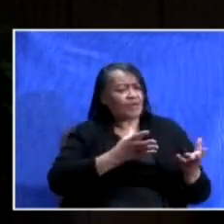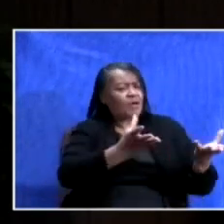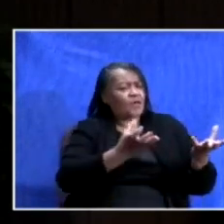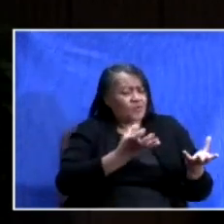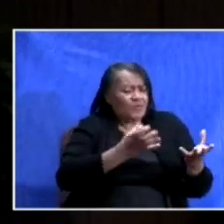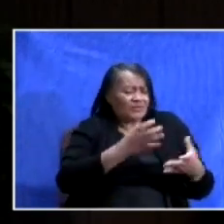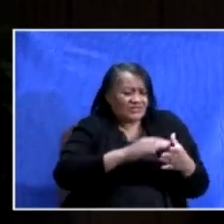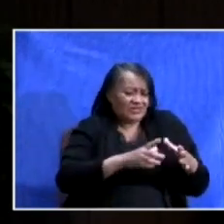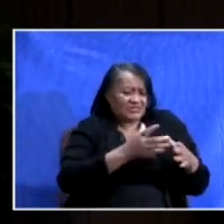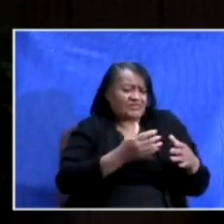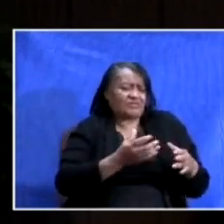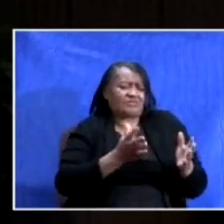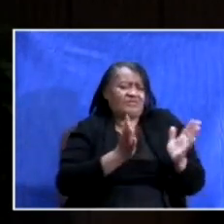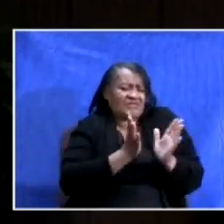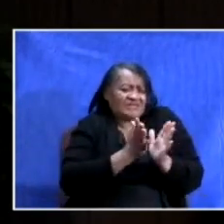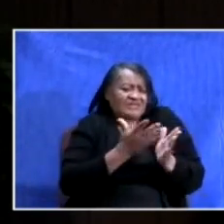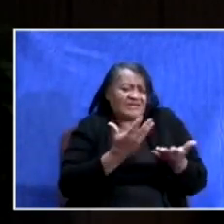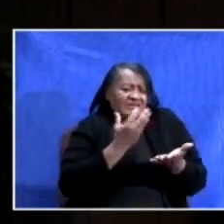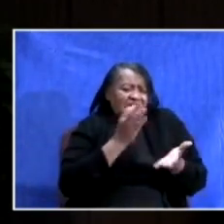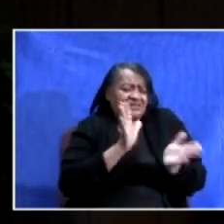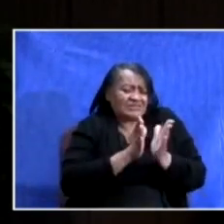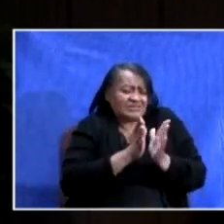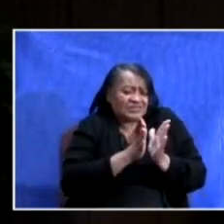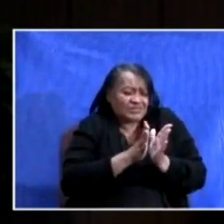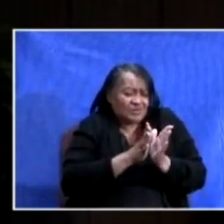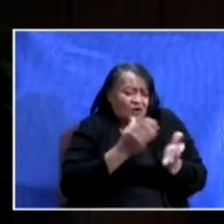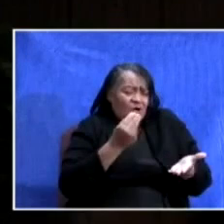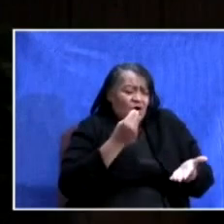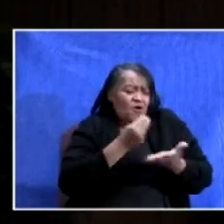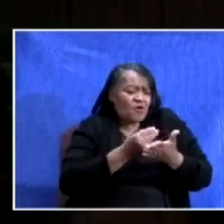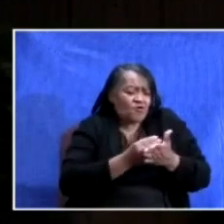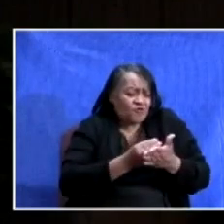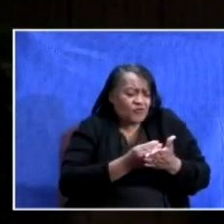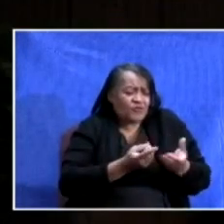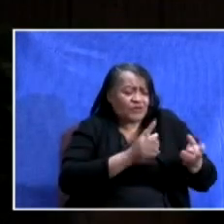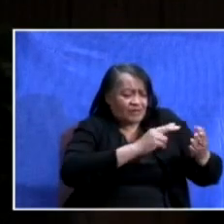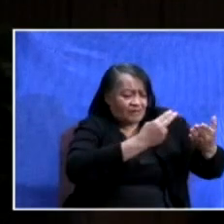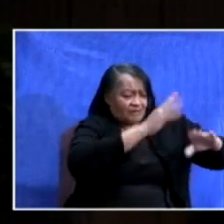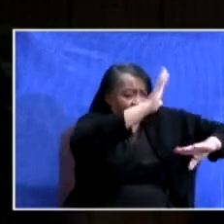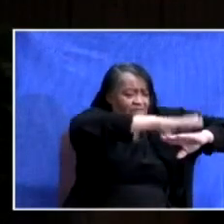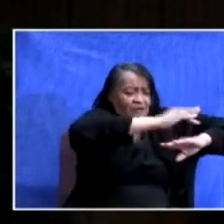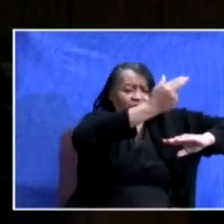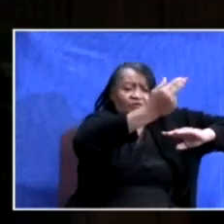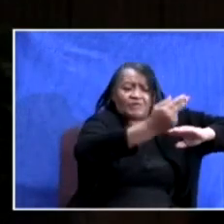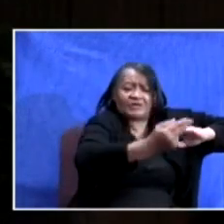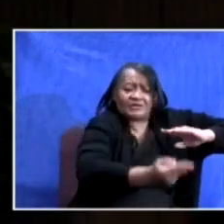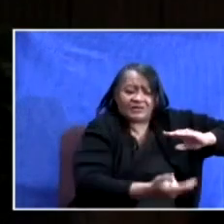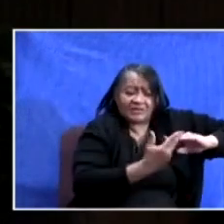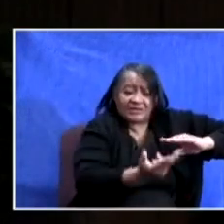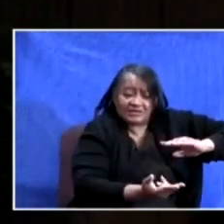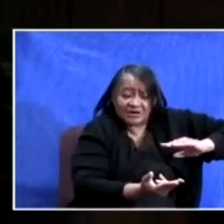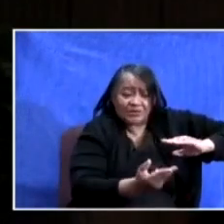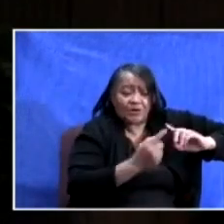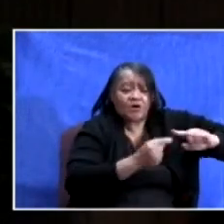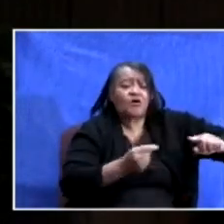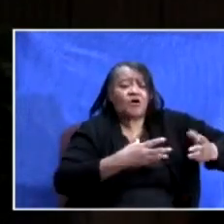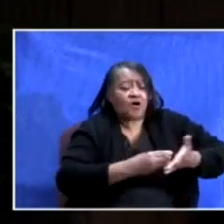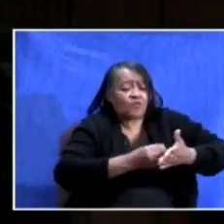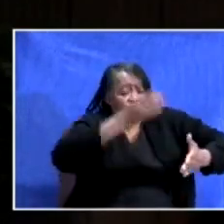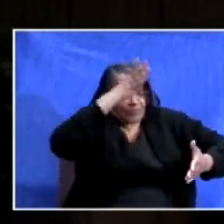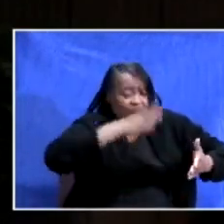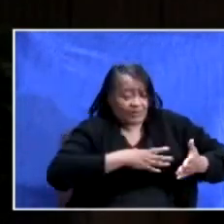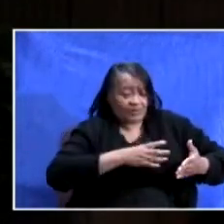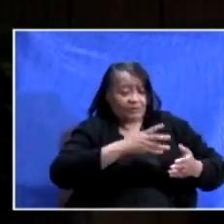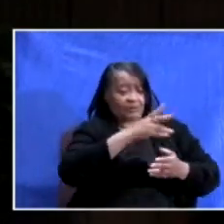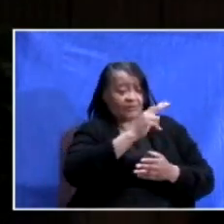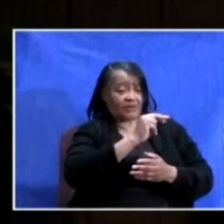the crumbs that fell from his table. And what he was really saying was the napkins. Because in those days, they